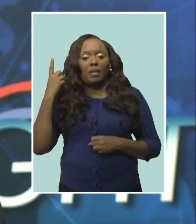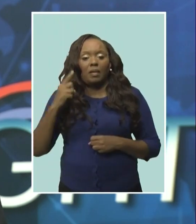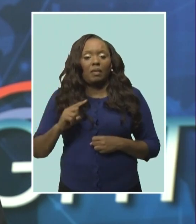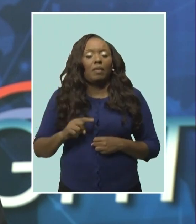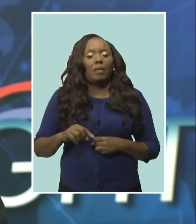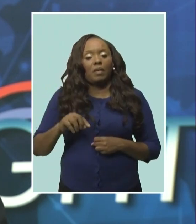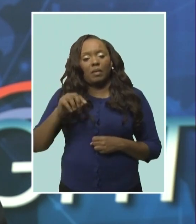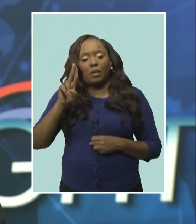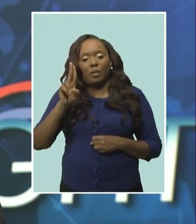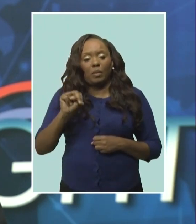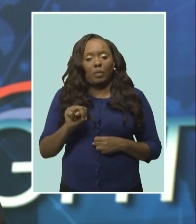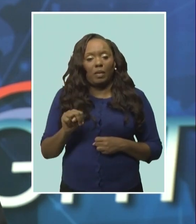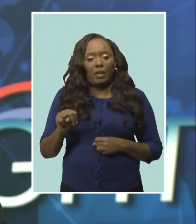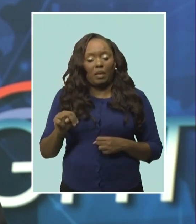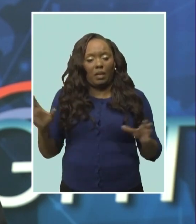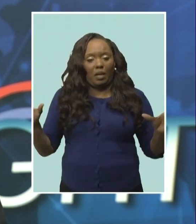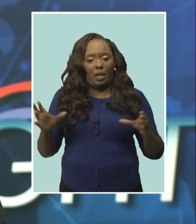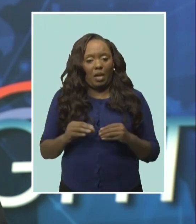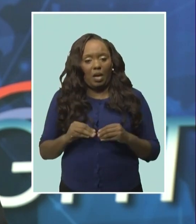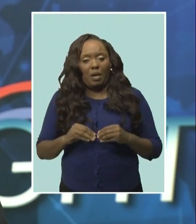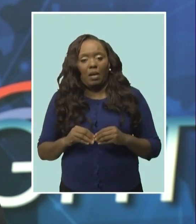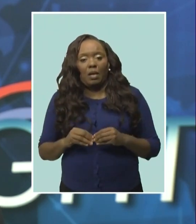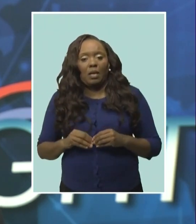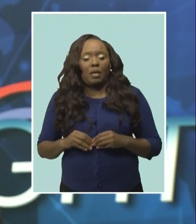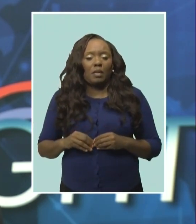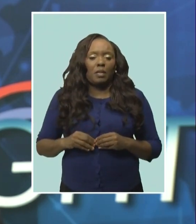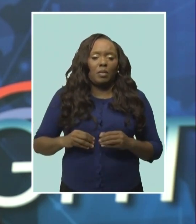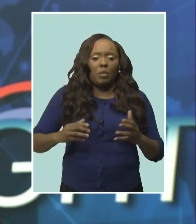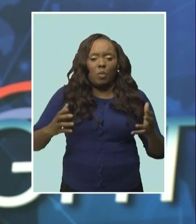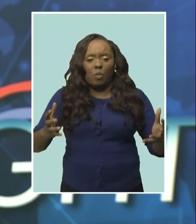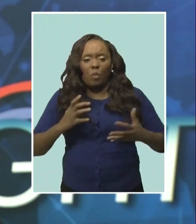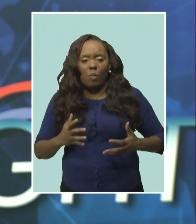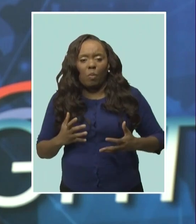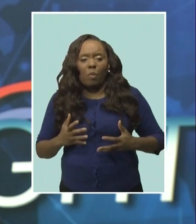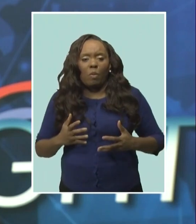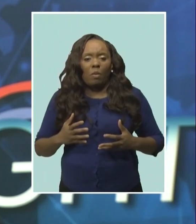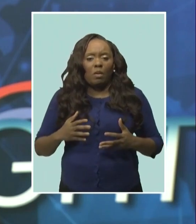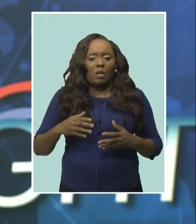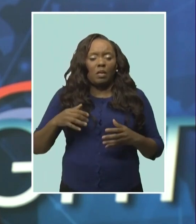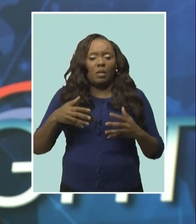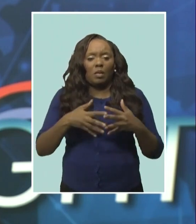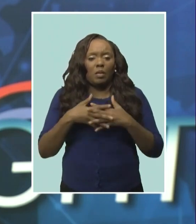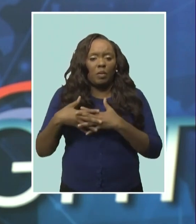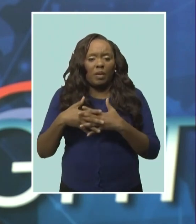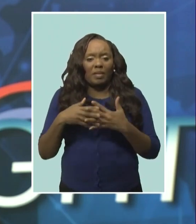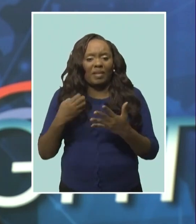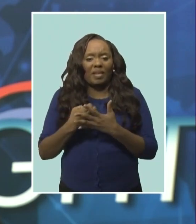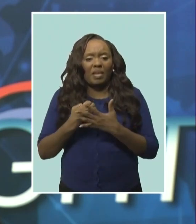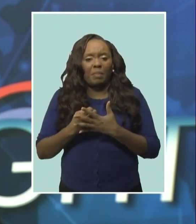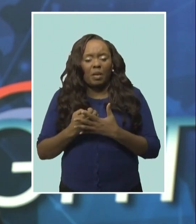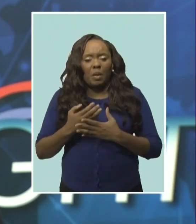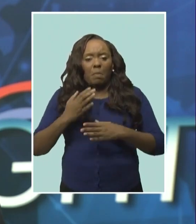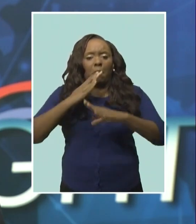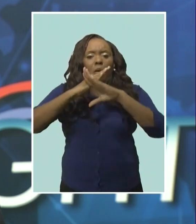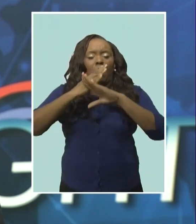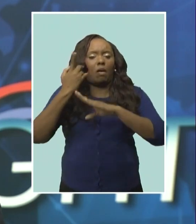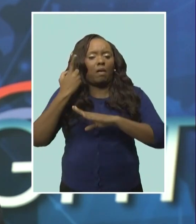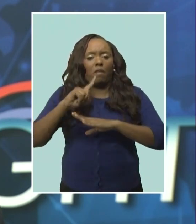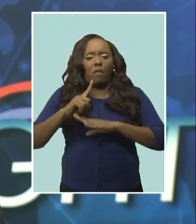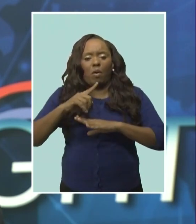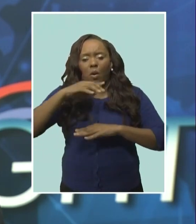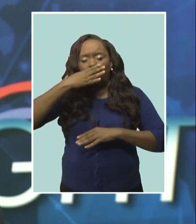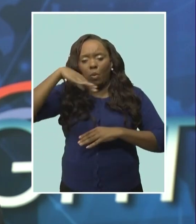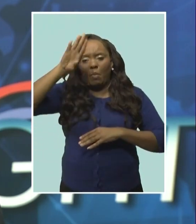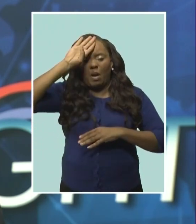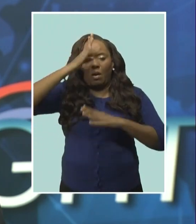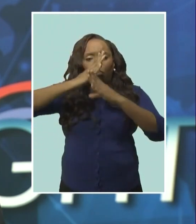the UN General Assembly demanding an end to the U.S. economic blockade on Cuba. The trade embargo was put in place